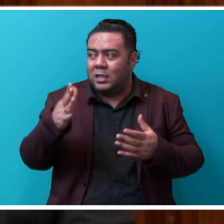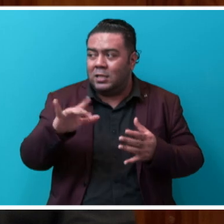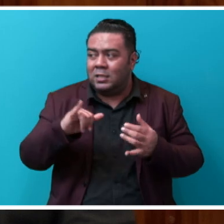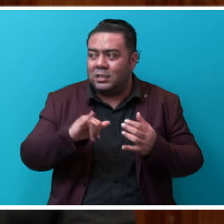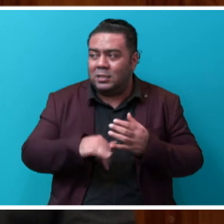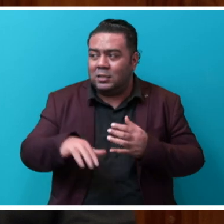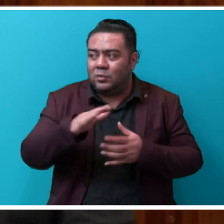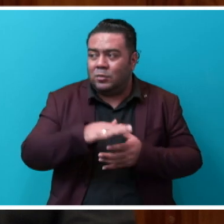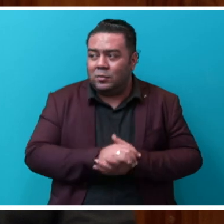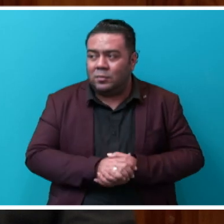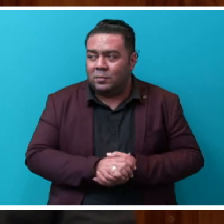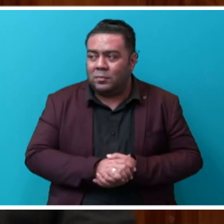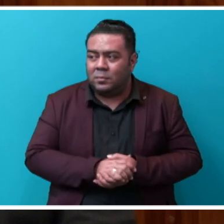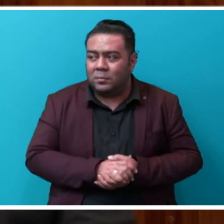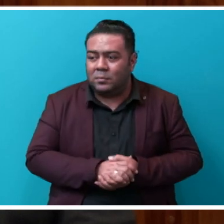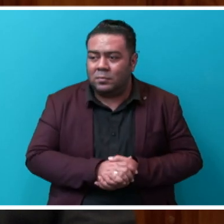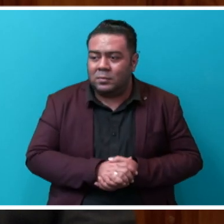event coordinators,